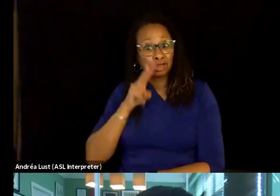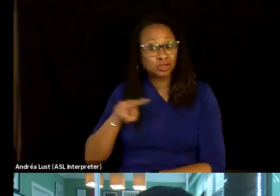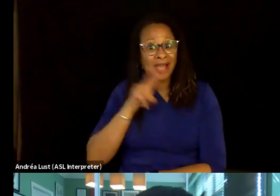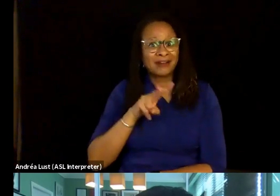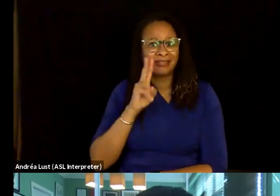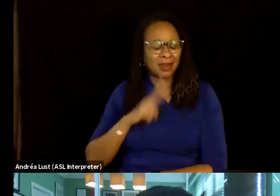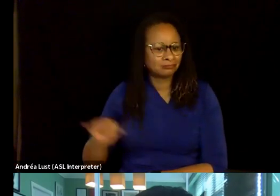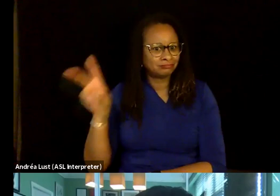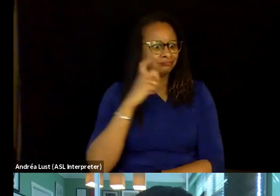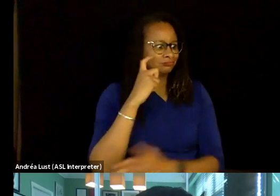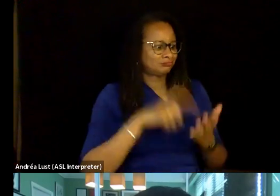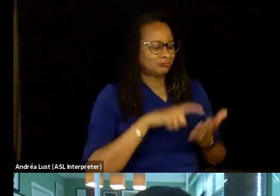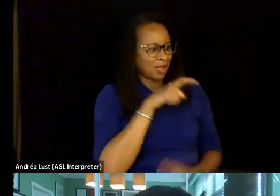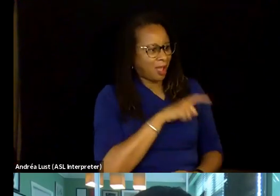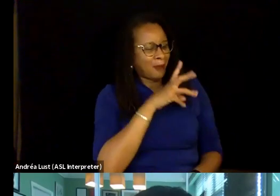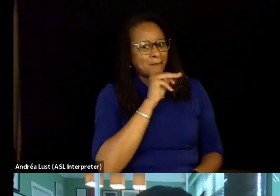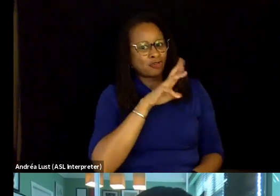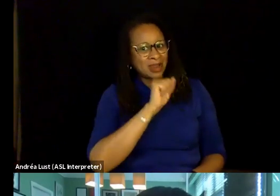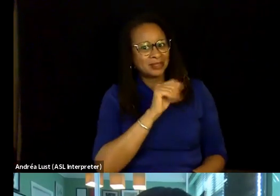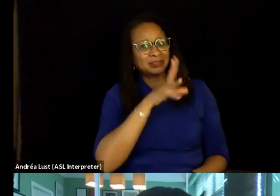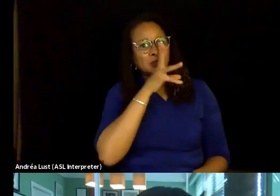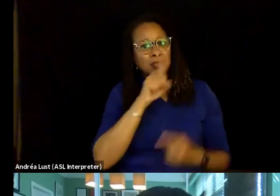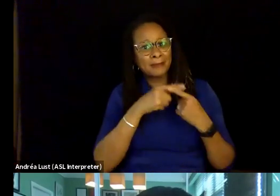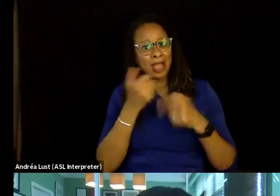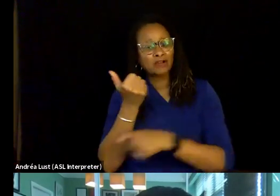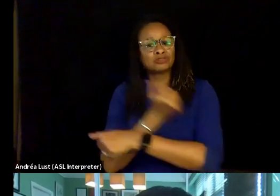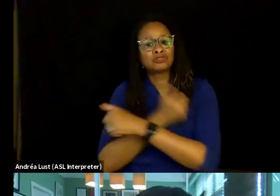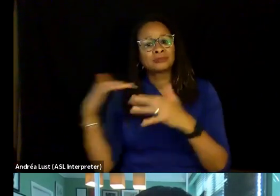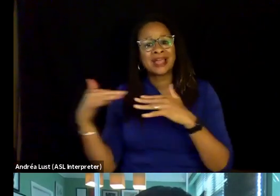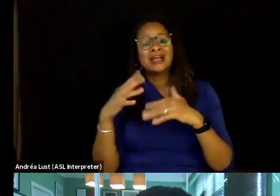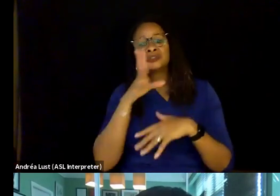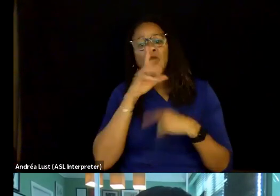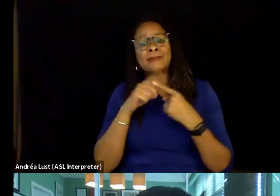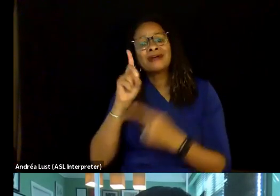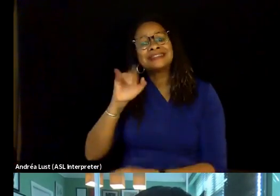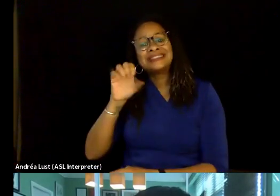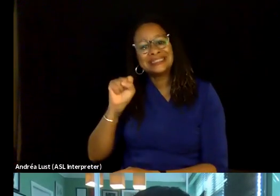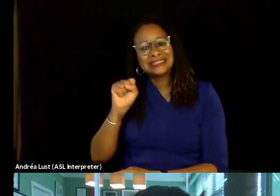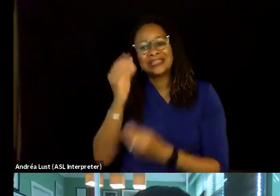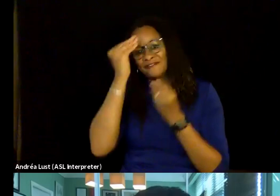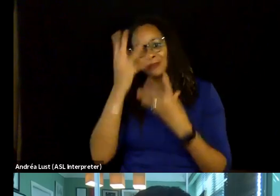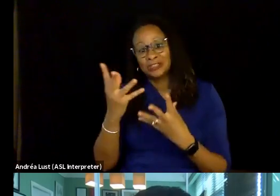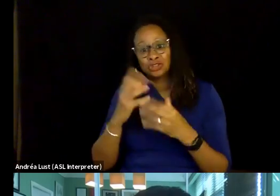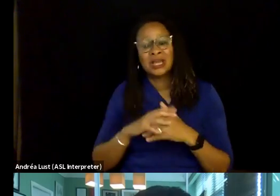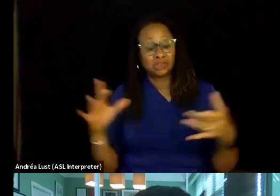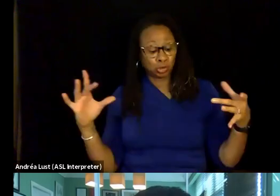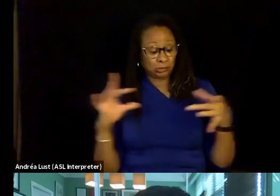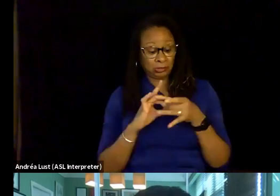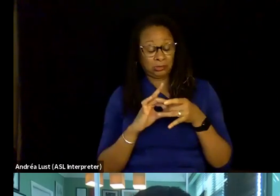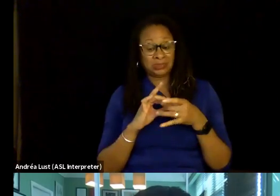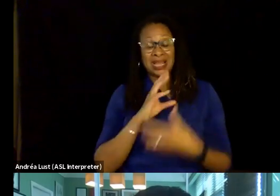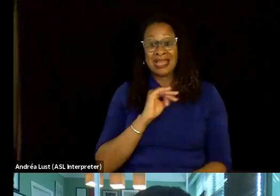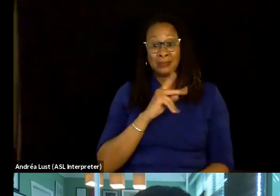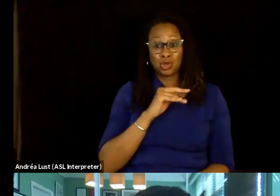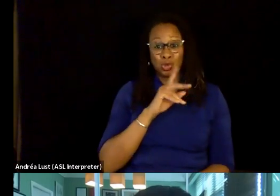who was not only talking about the drug war, she was also talking about disinformation. So she was connecting impunity, the